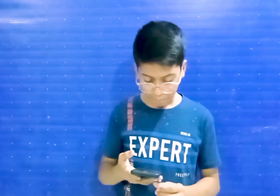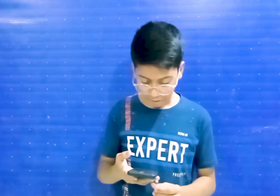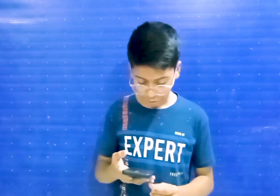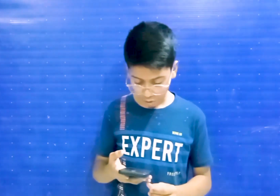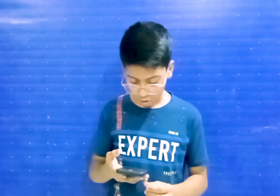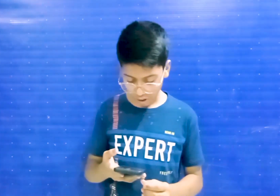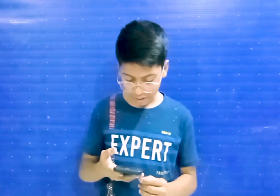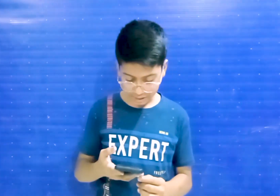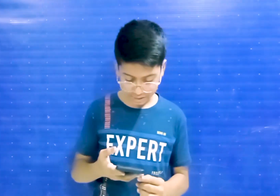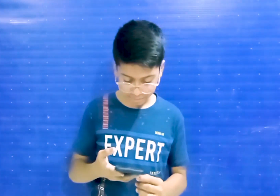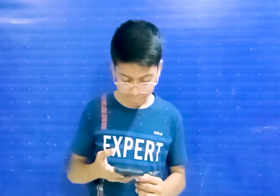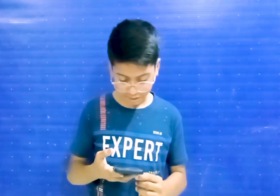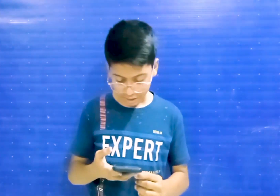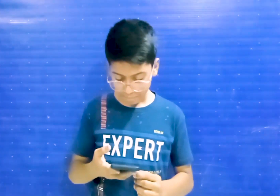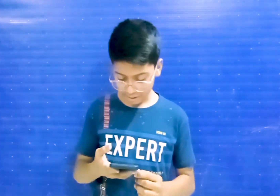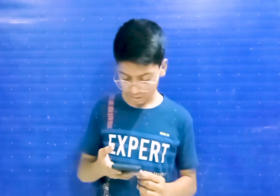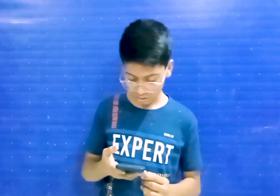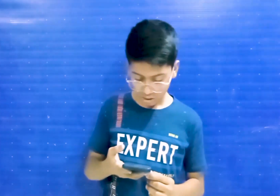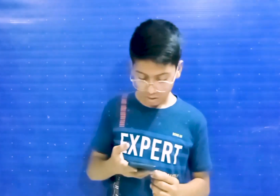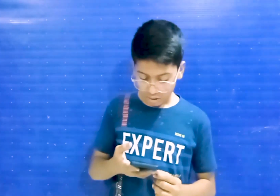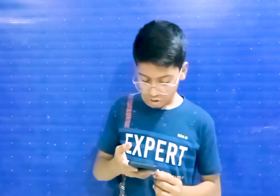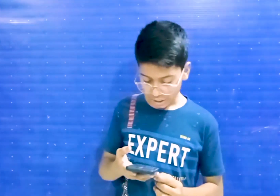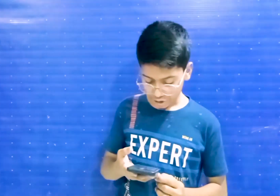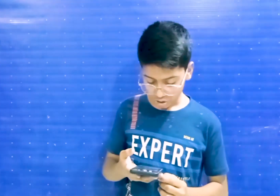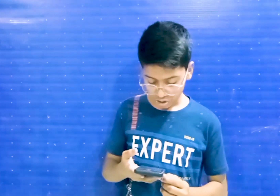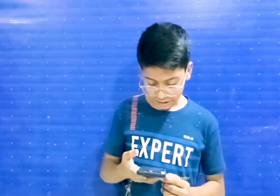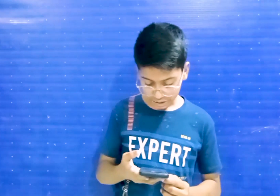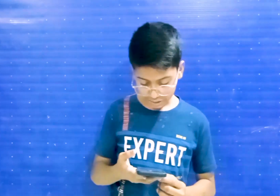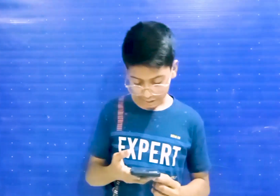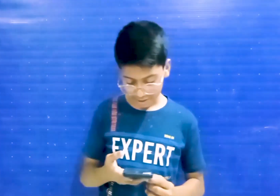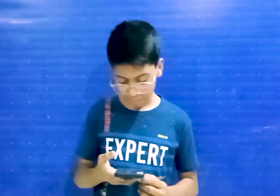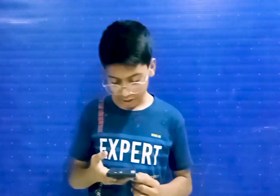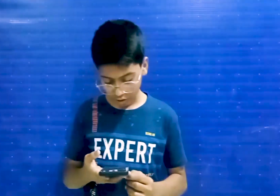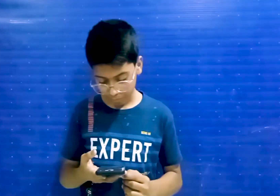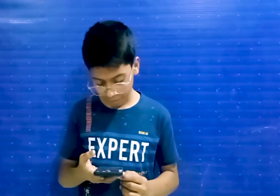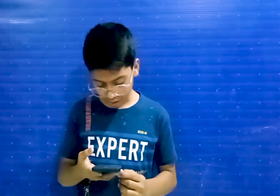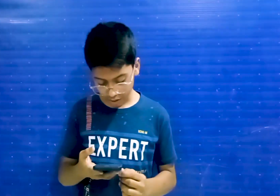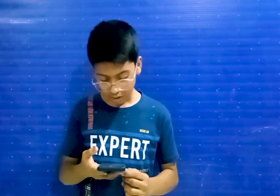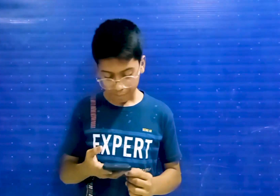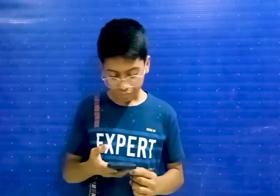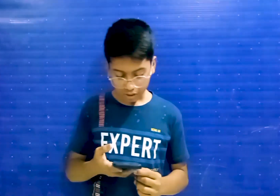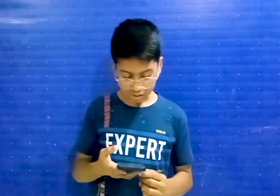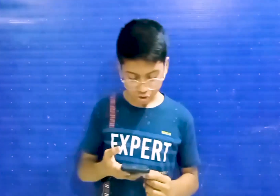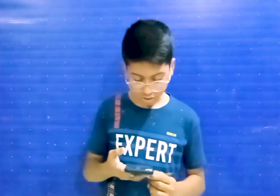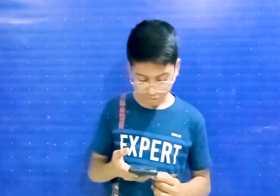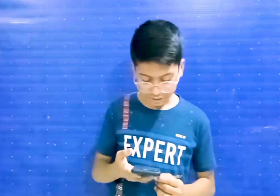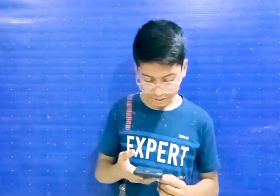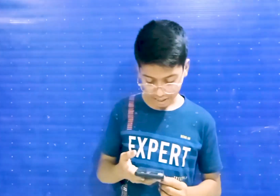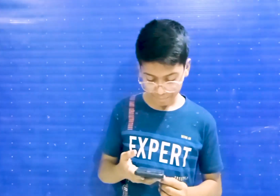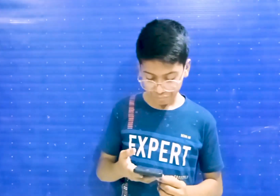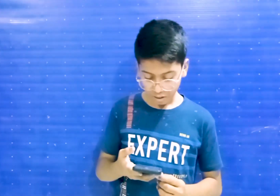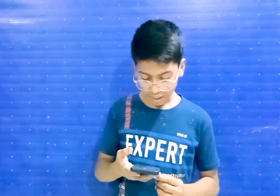teachers, pray for all our esteemed pastors, children's church teachers, that the spirit of prayer is